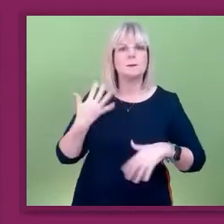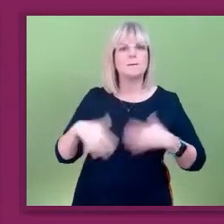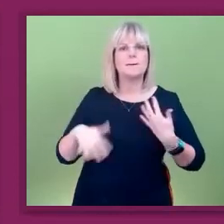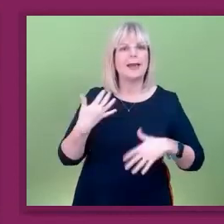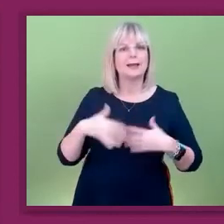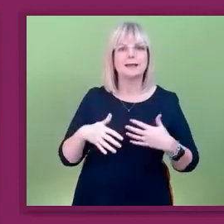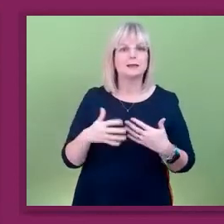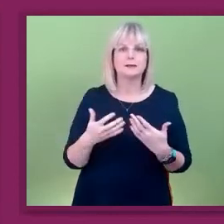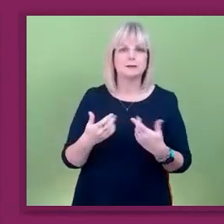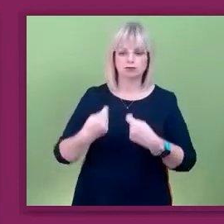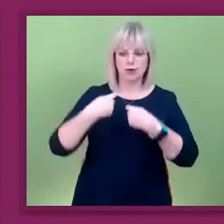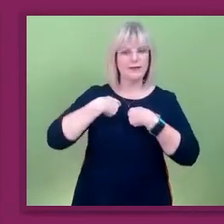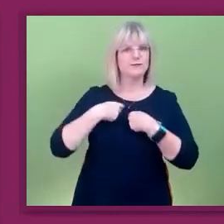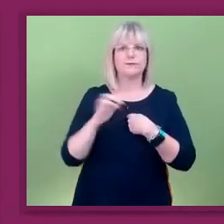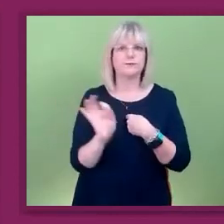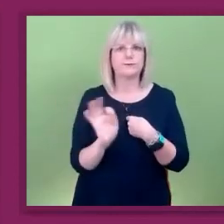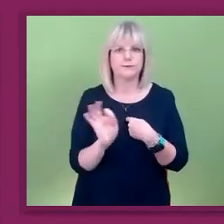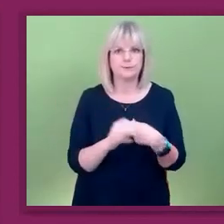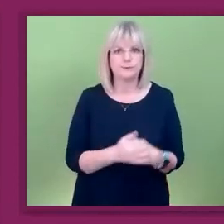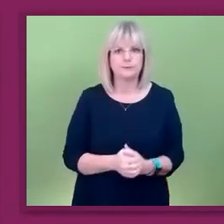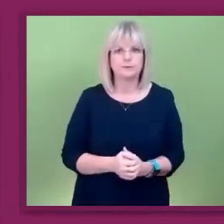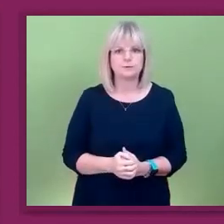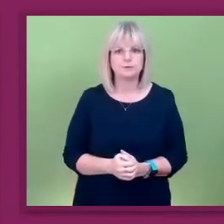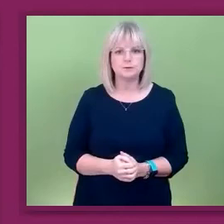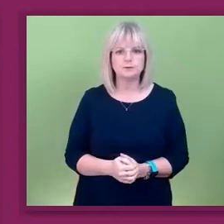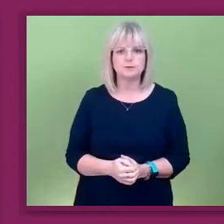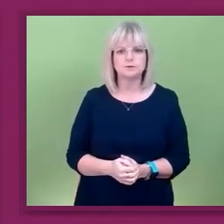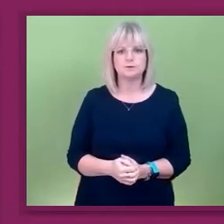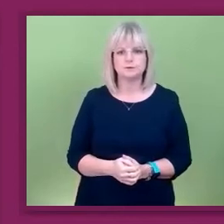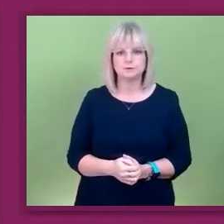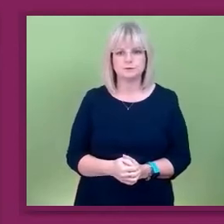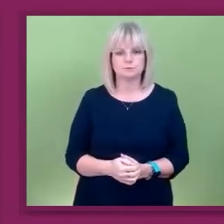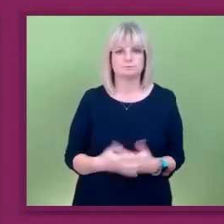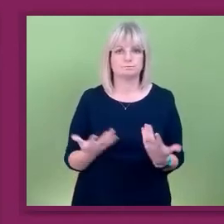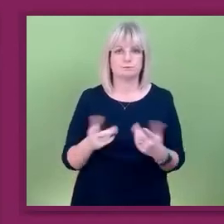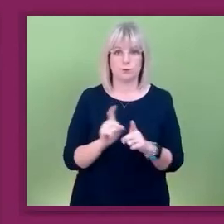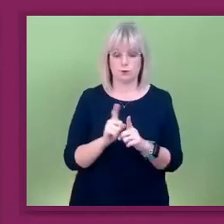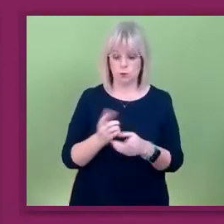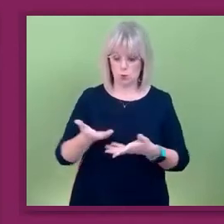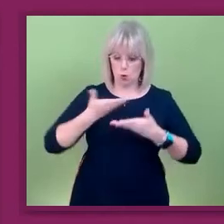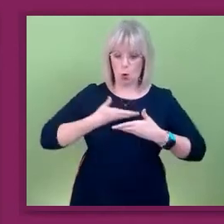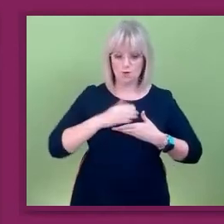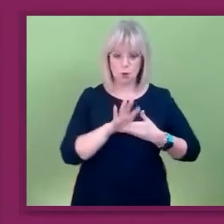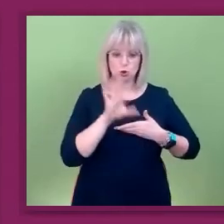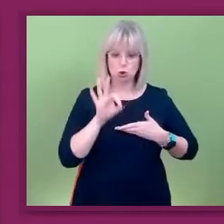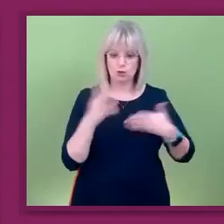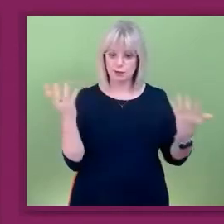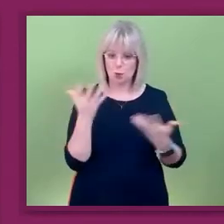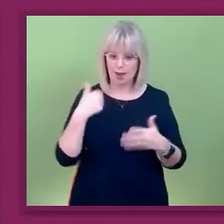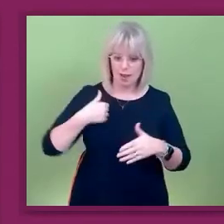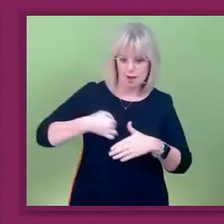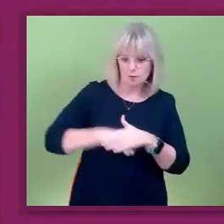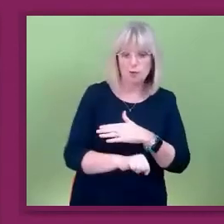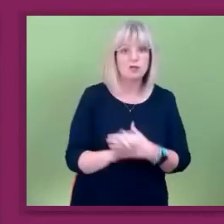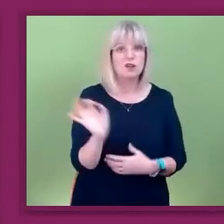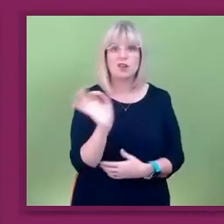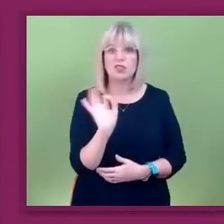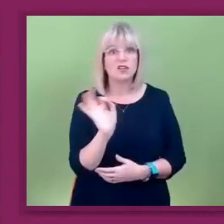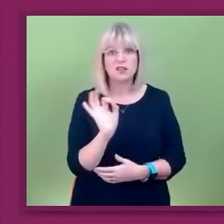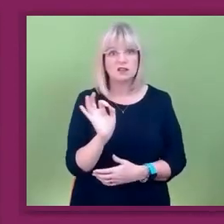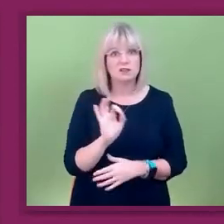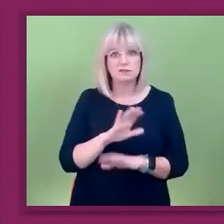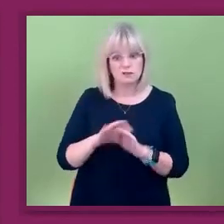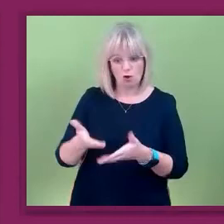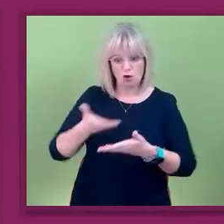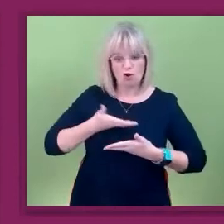Likewise with me, I wasn't given that choice as to where I gave birth. And we're also less likely to report